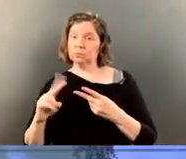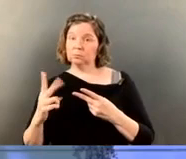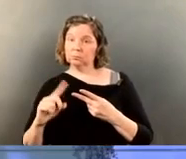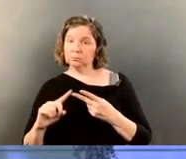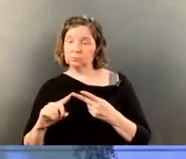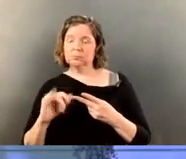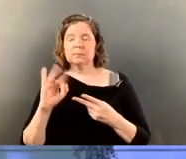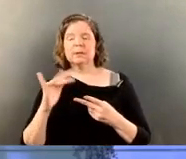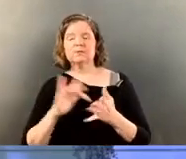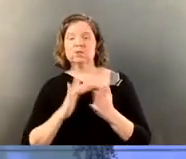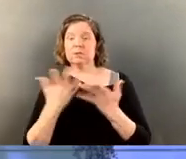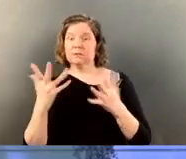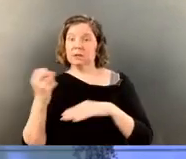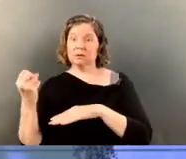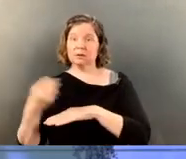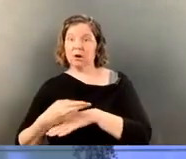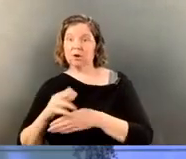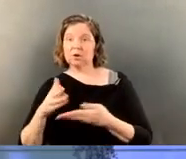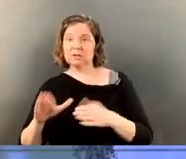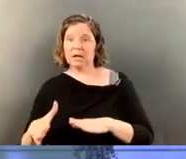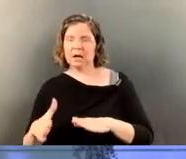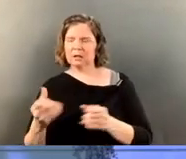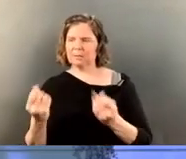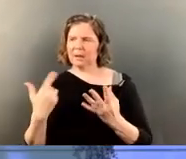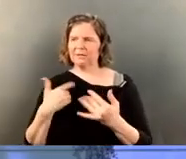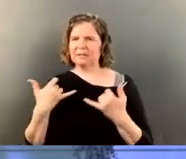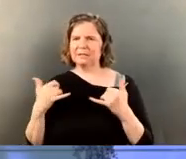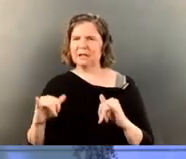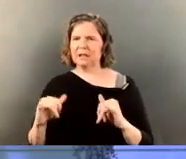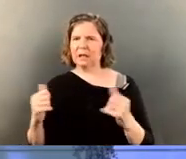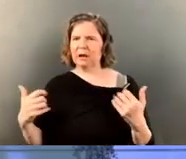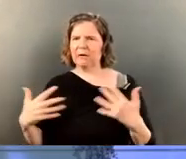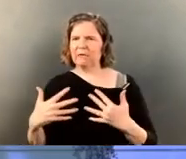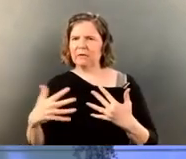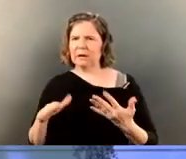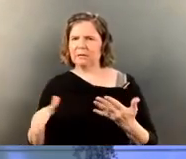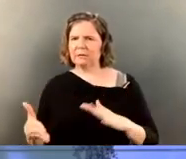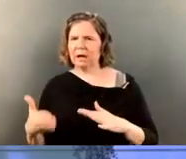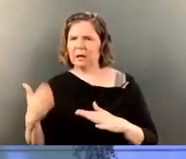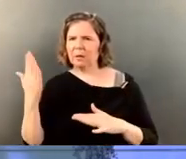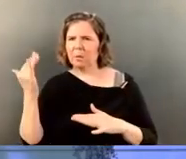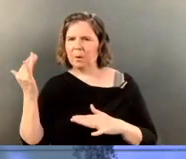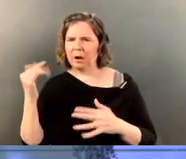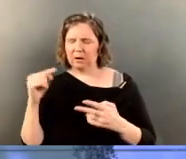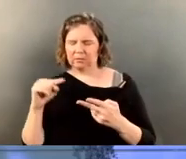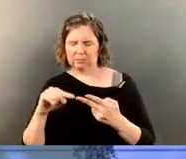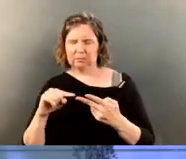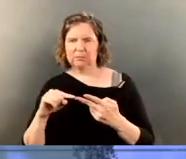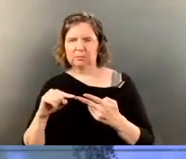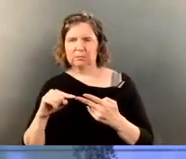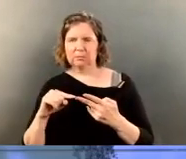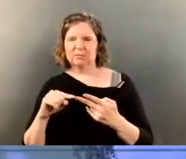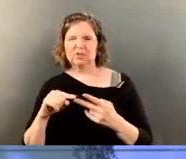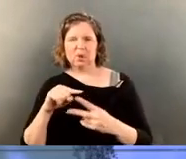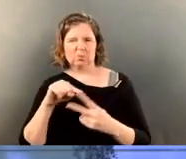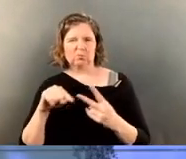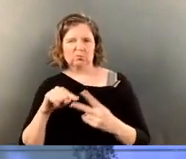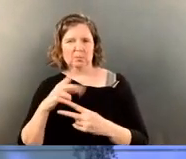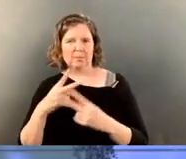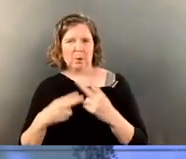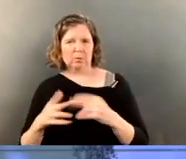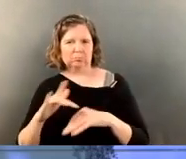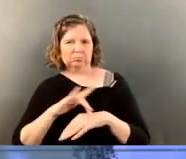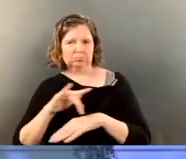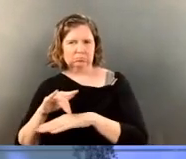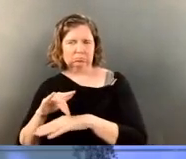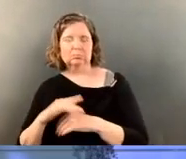if Jesus has conquered death, why are many of us still afraid of death? So we're going to dive into both of those things. Very